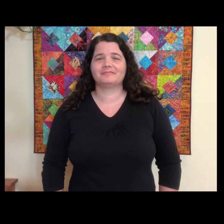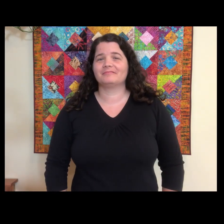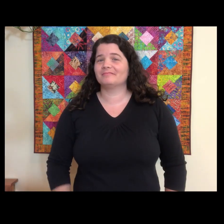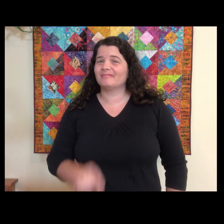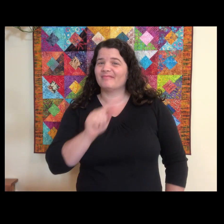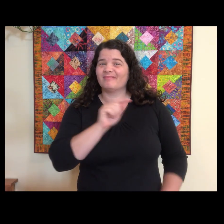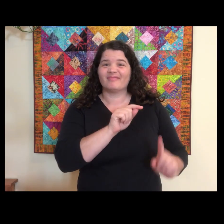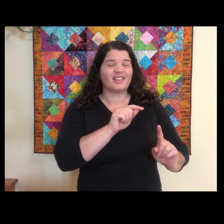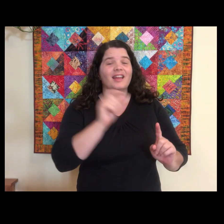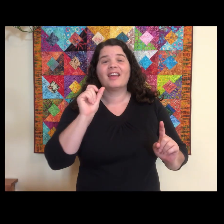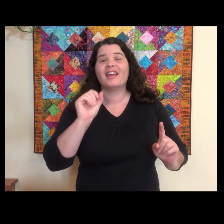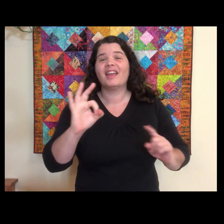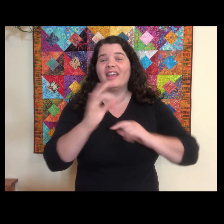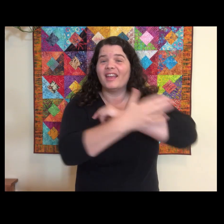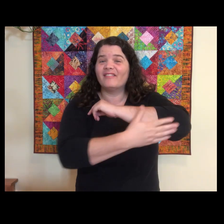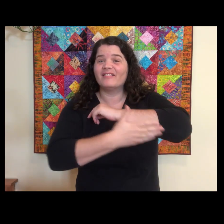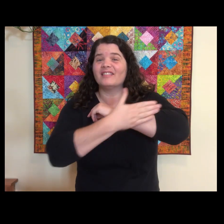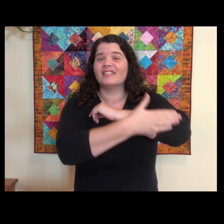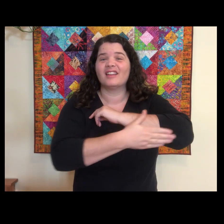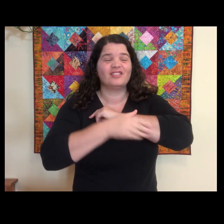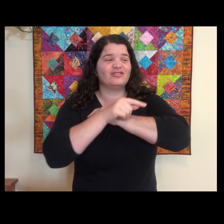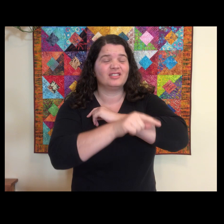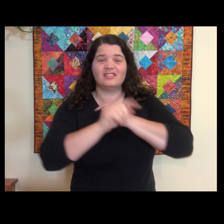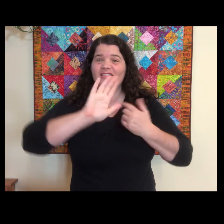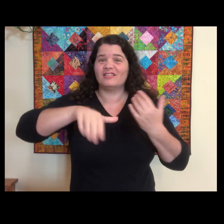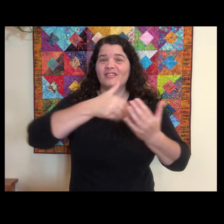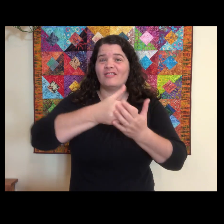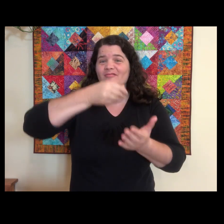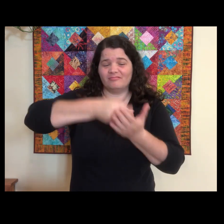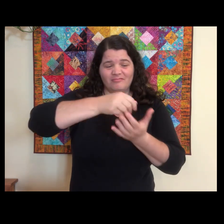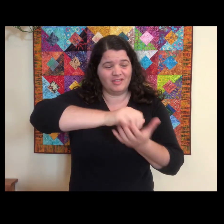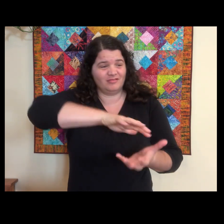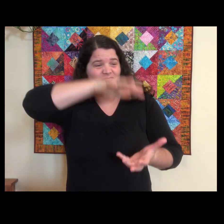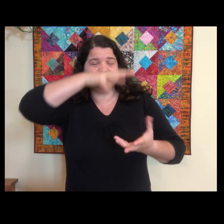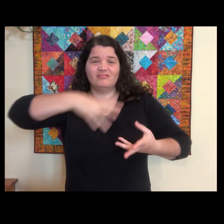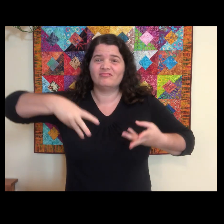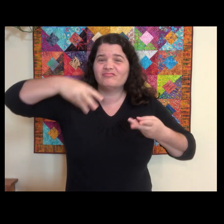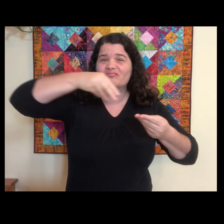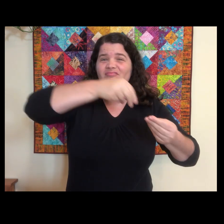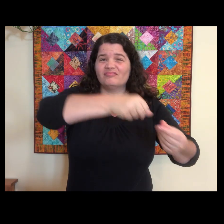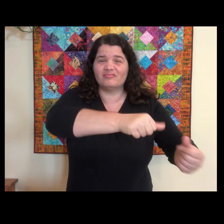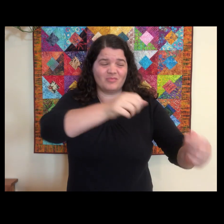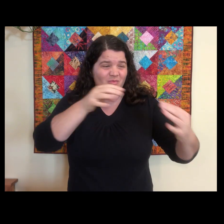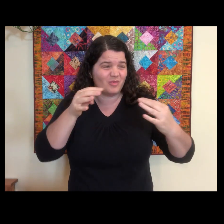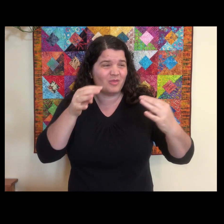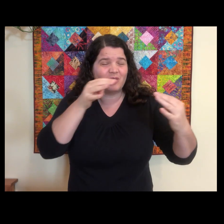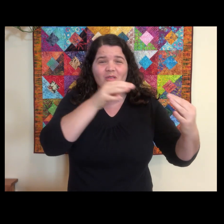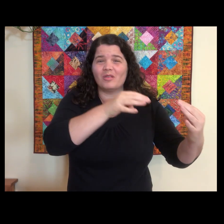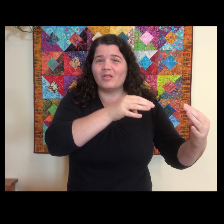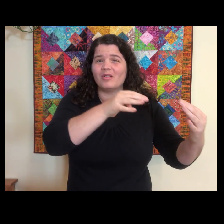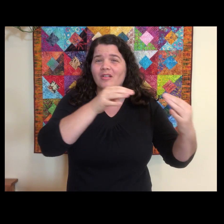But bankrupt is the nation, spends its treasures on